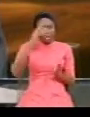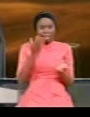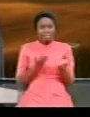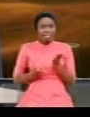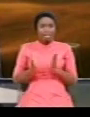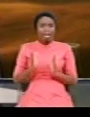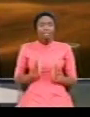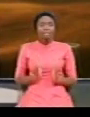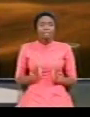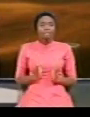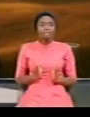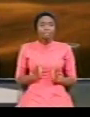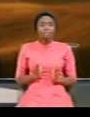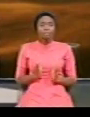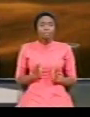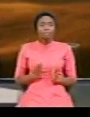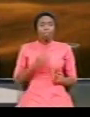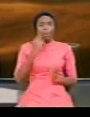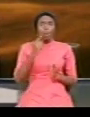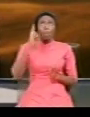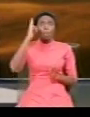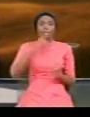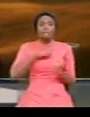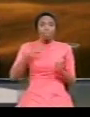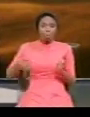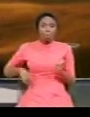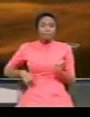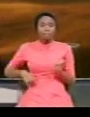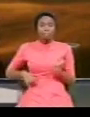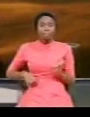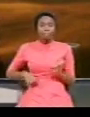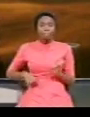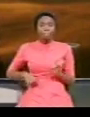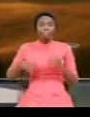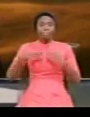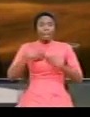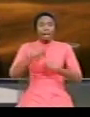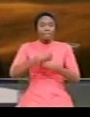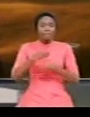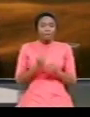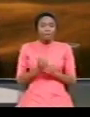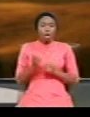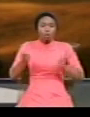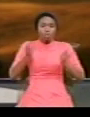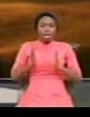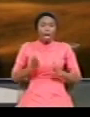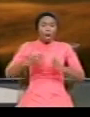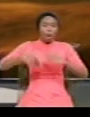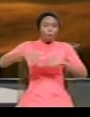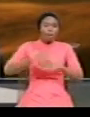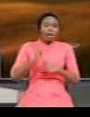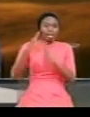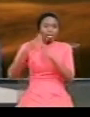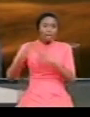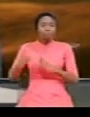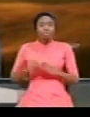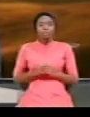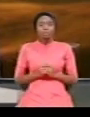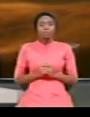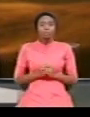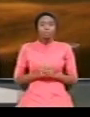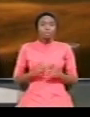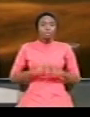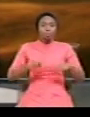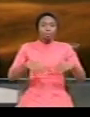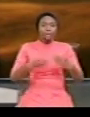wise servant, whom his Lord has made ruler over his household,